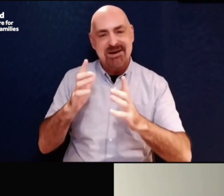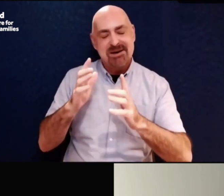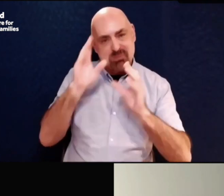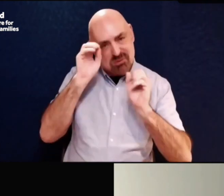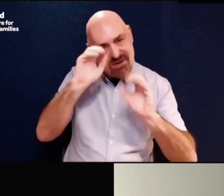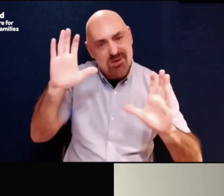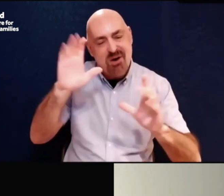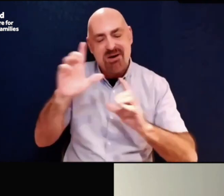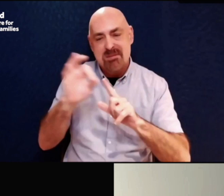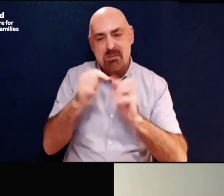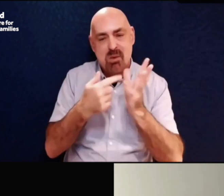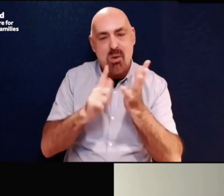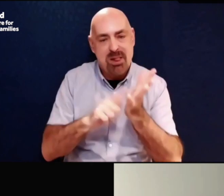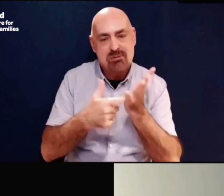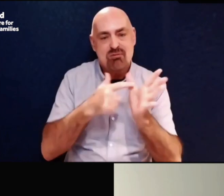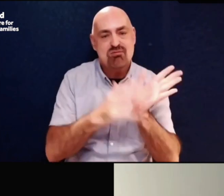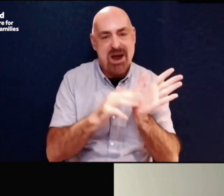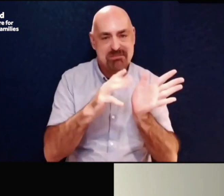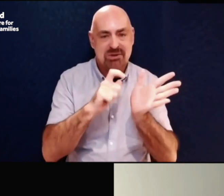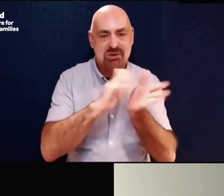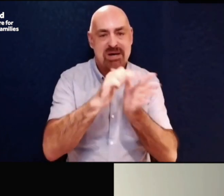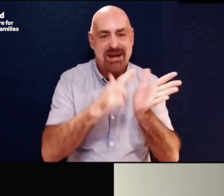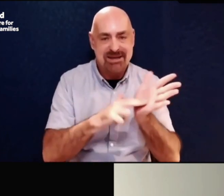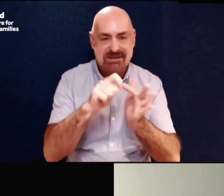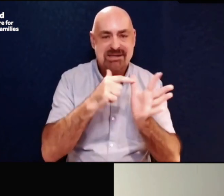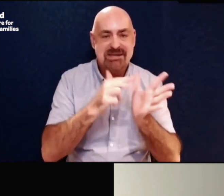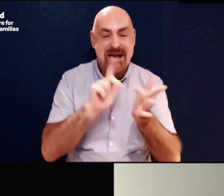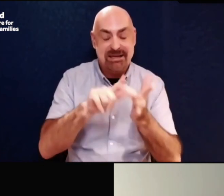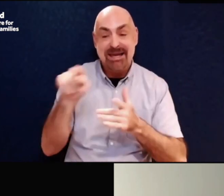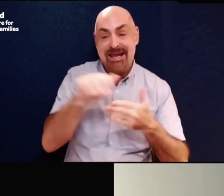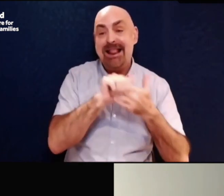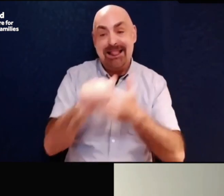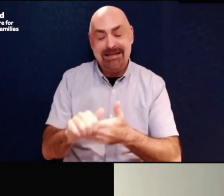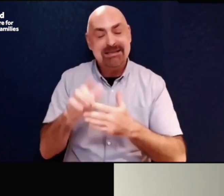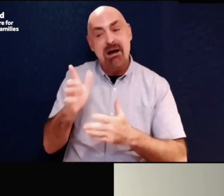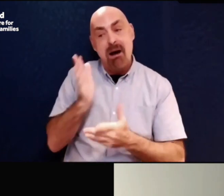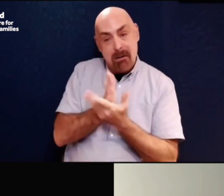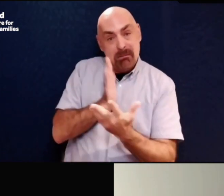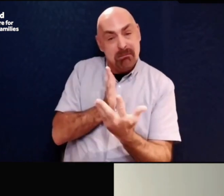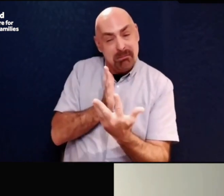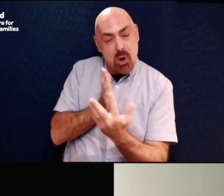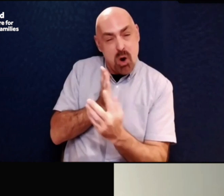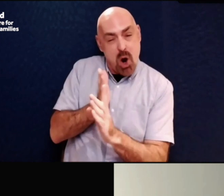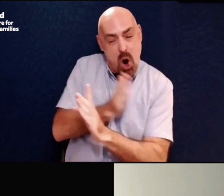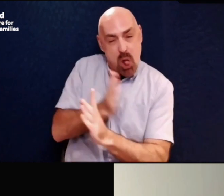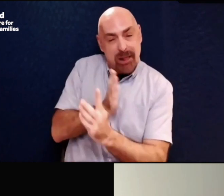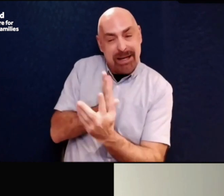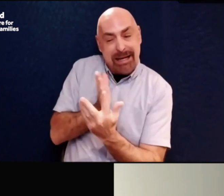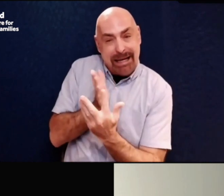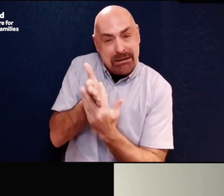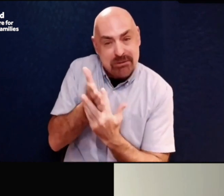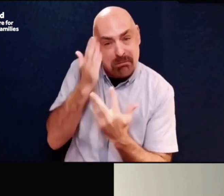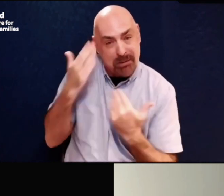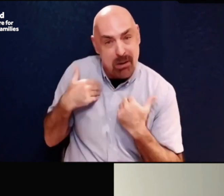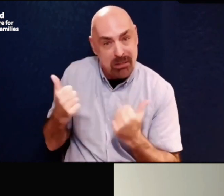Ramchandani, who is leading today's seminar, Can We Make Prevention in Mental Health